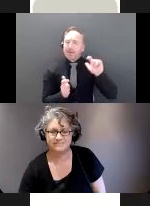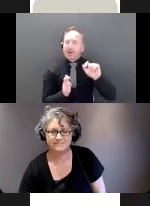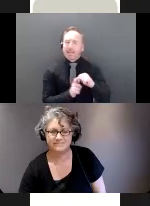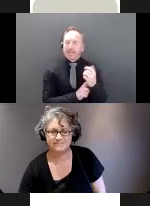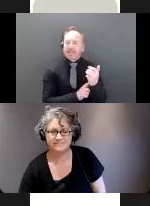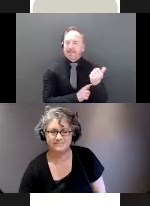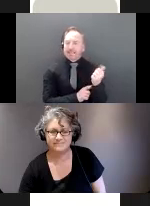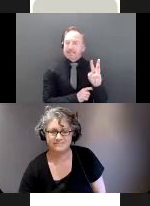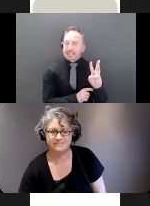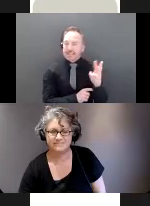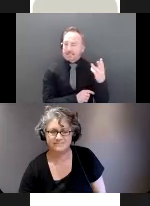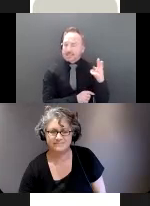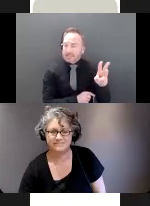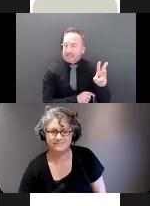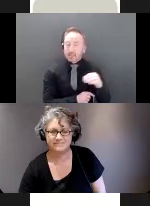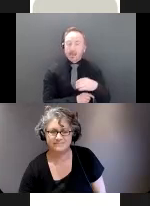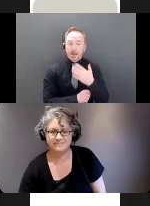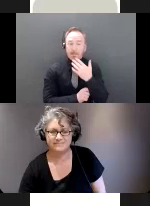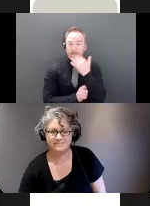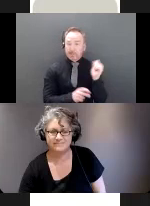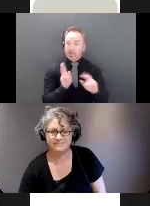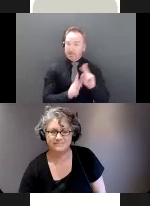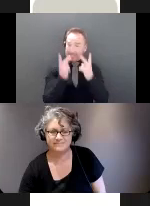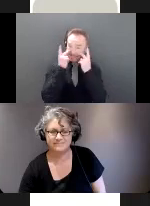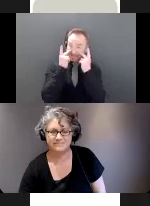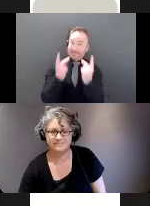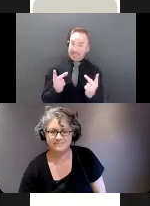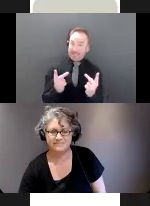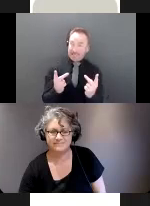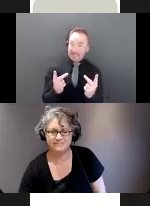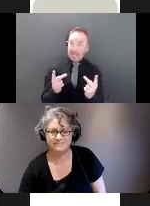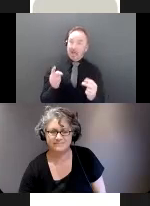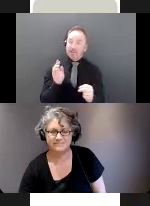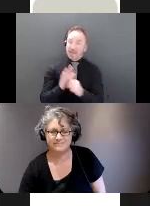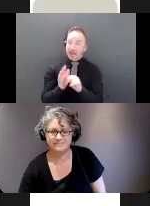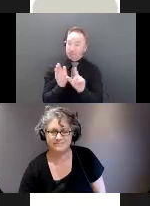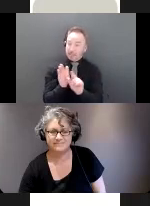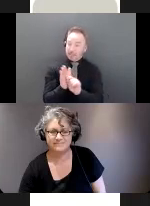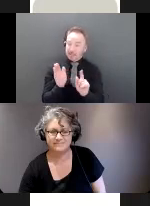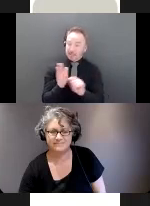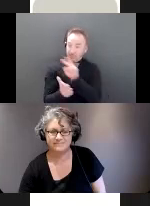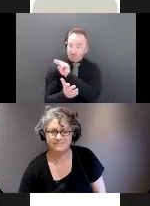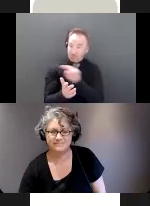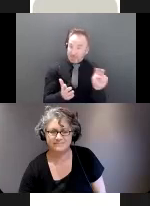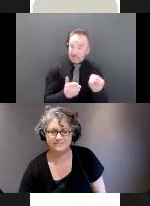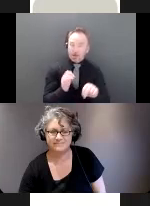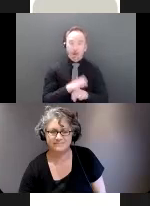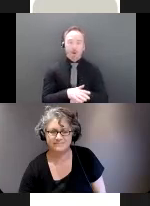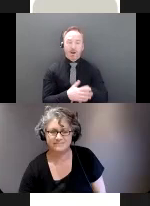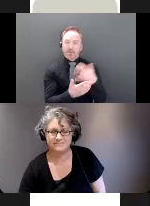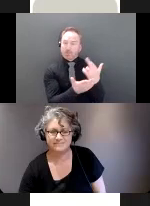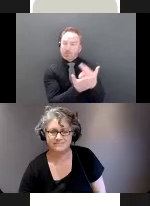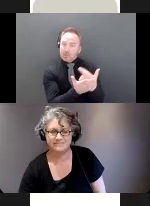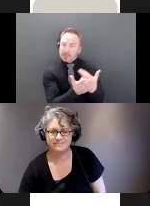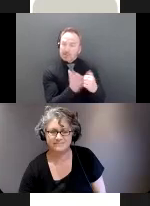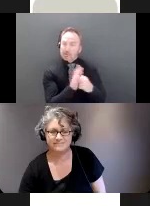making sure that you've got linguistic and cultural appropriate resources, that collaboration, again,